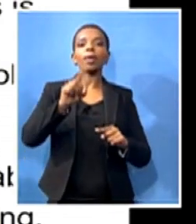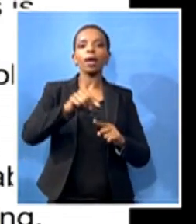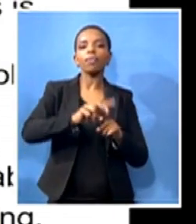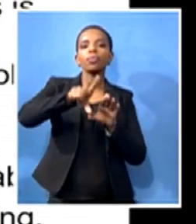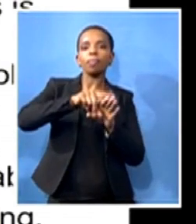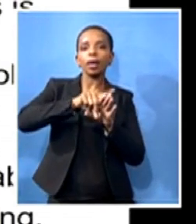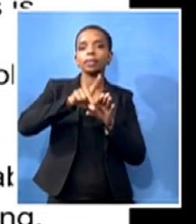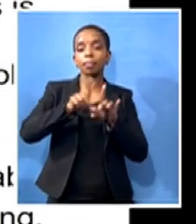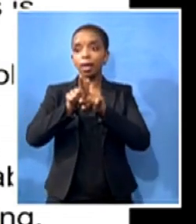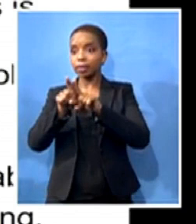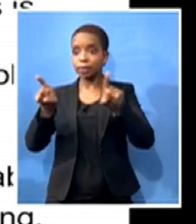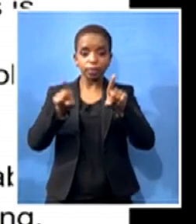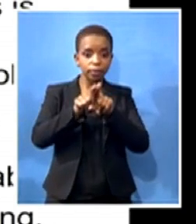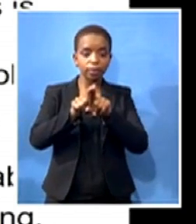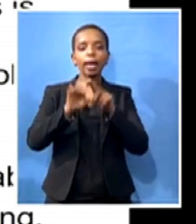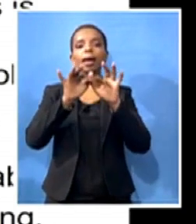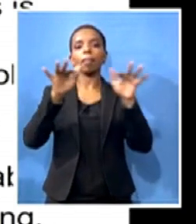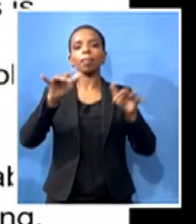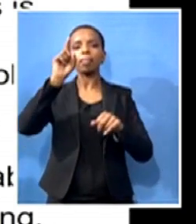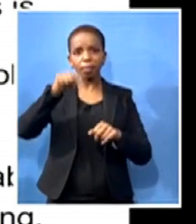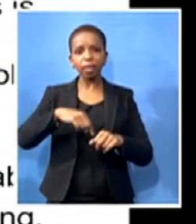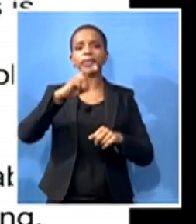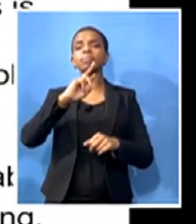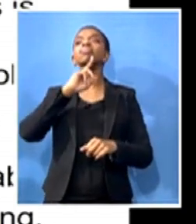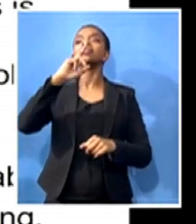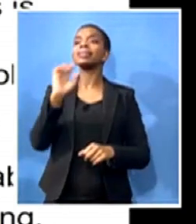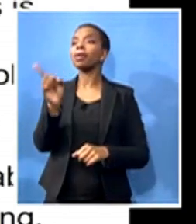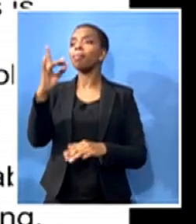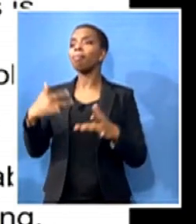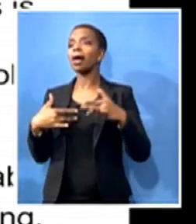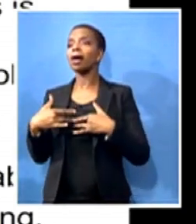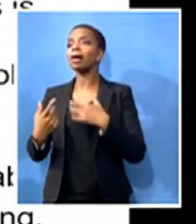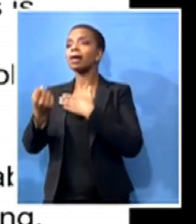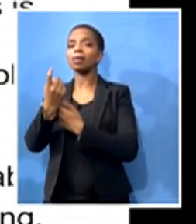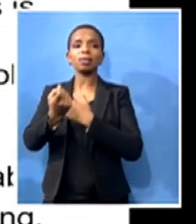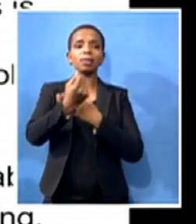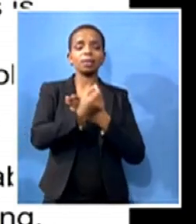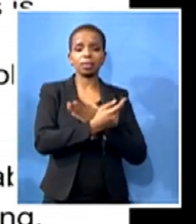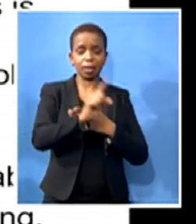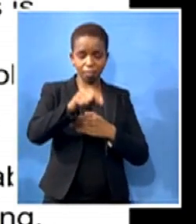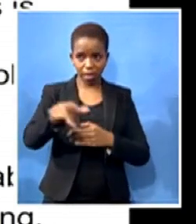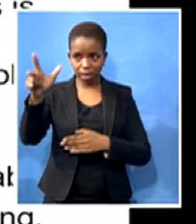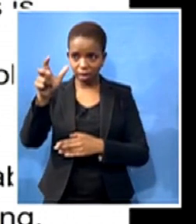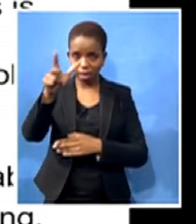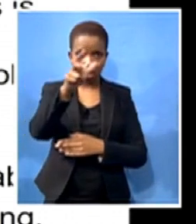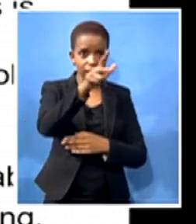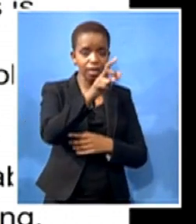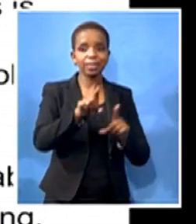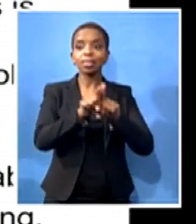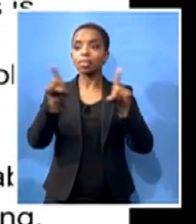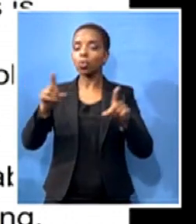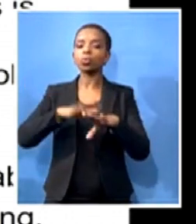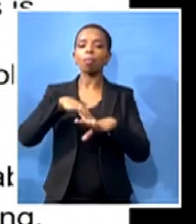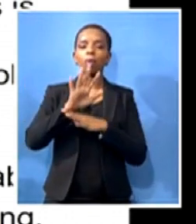and in particular, those who are most affected and most vulnerable, and heed must be taken of hardship and suffering